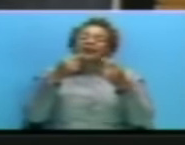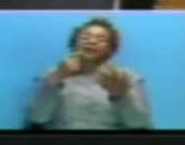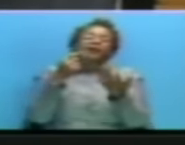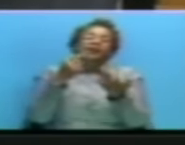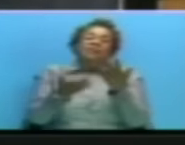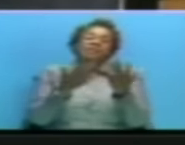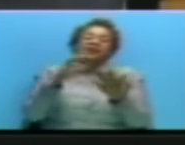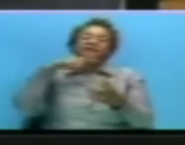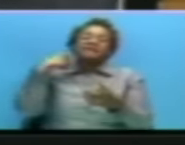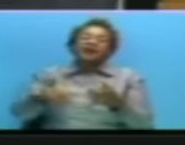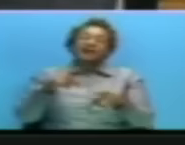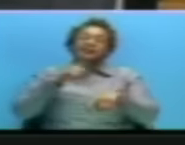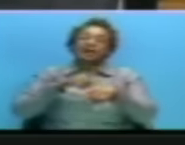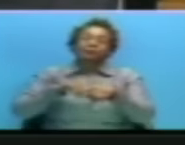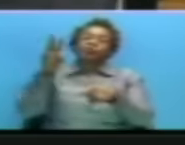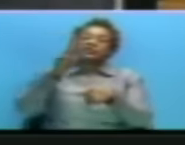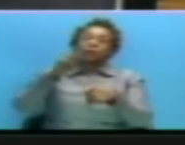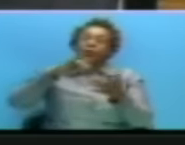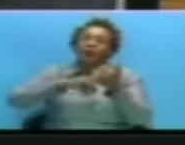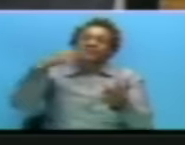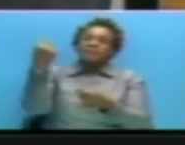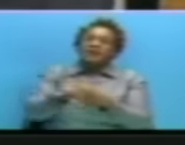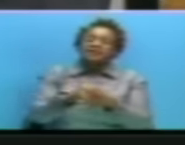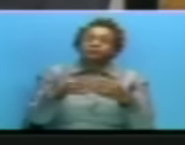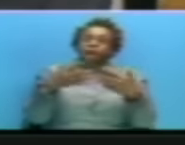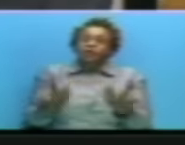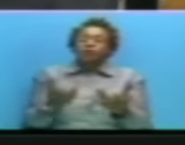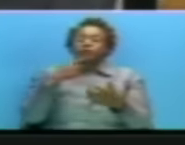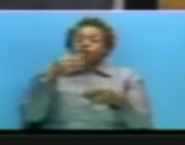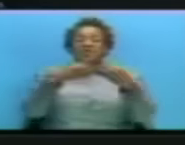spoke. When politicians say a lot of violent things, who gave him a job